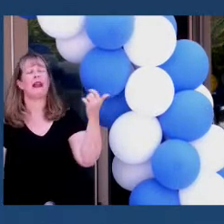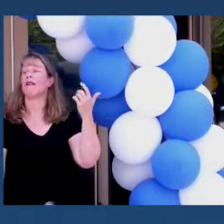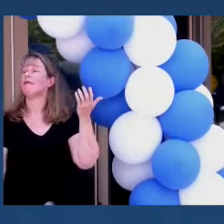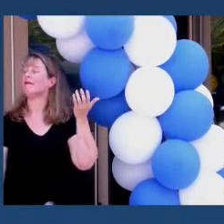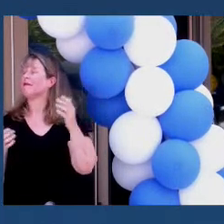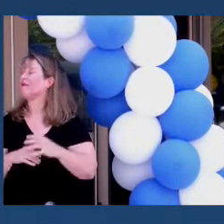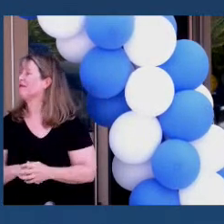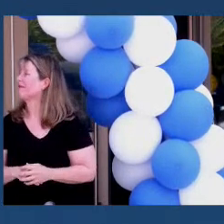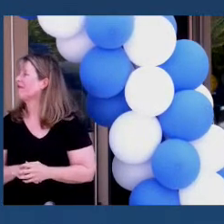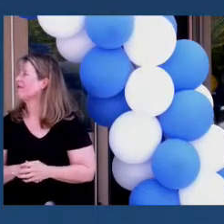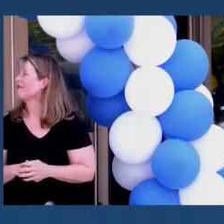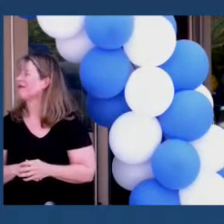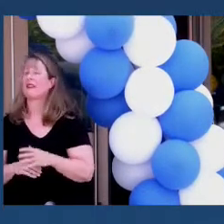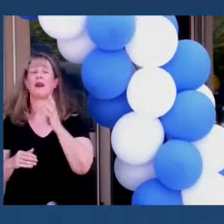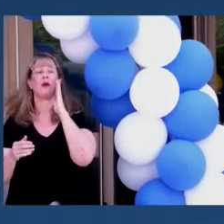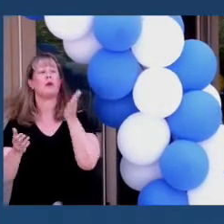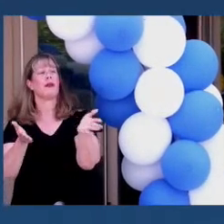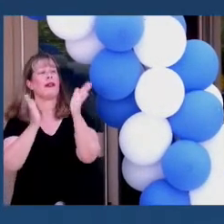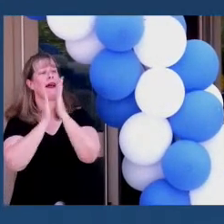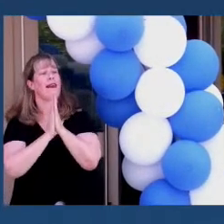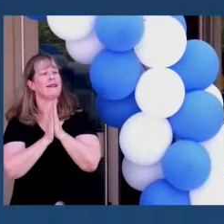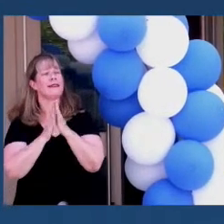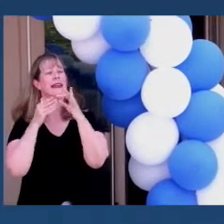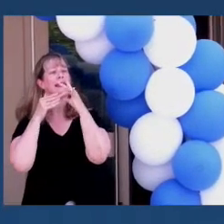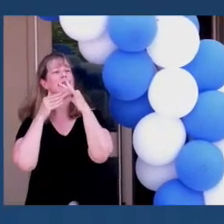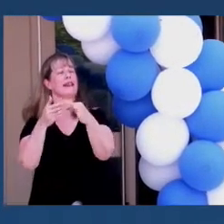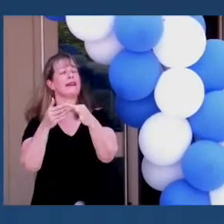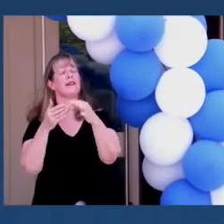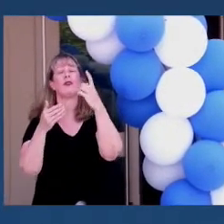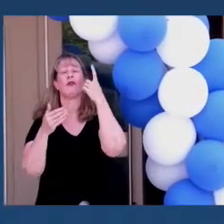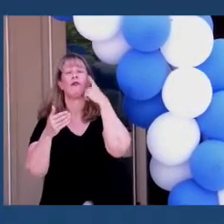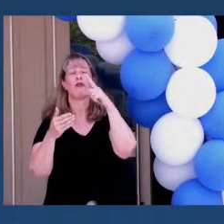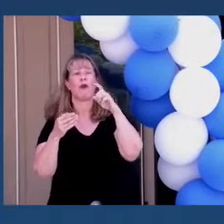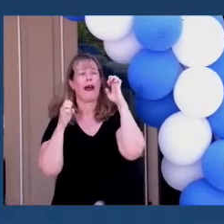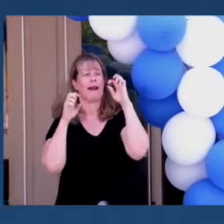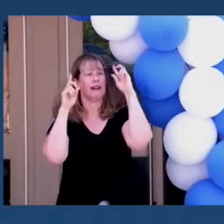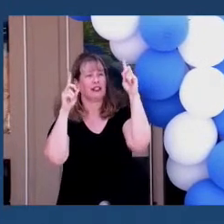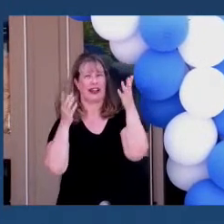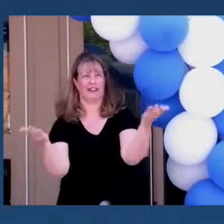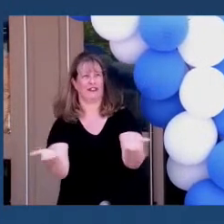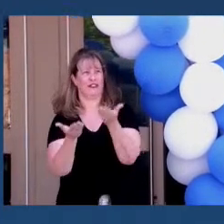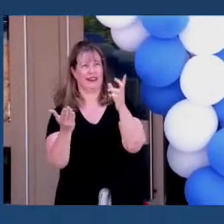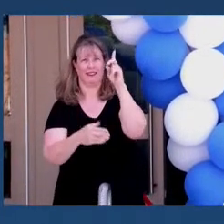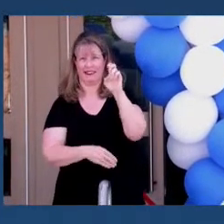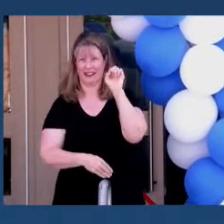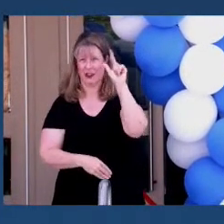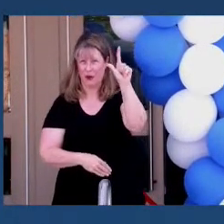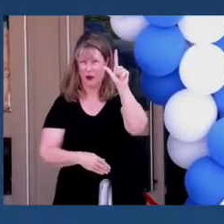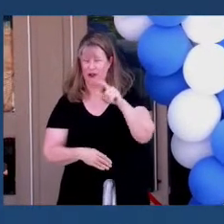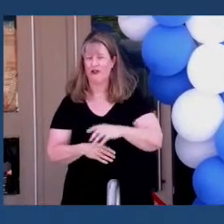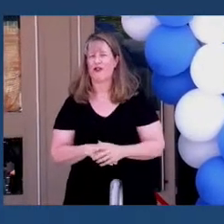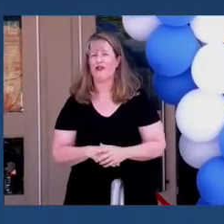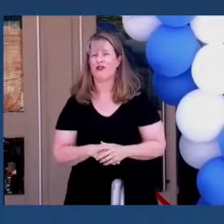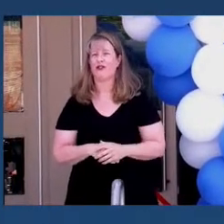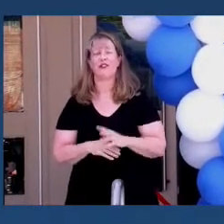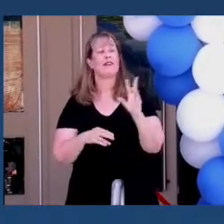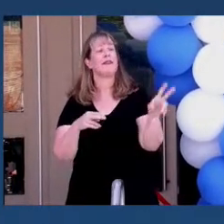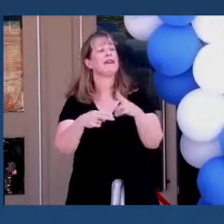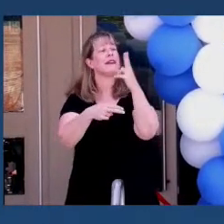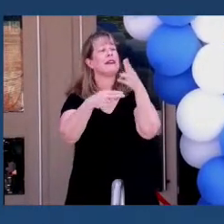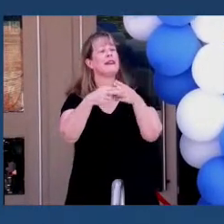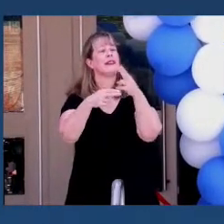have the leader of education in our great state here of Delaware, in the name